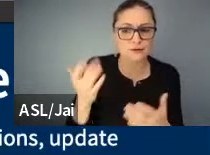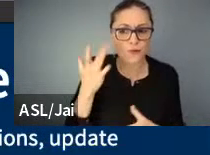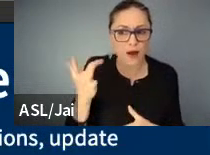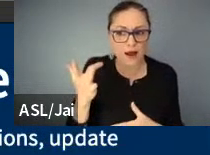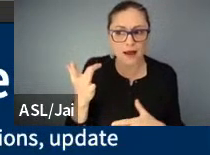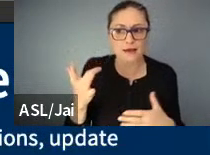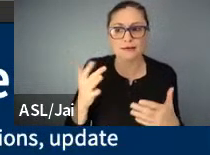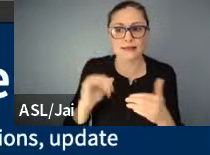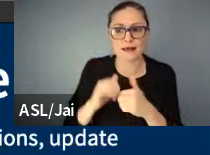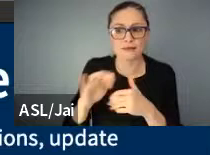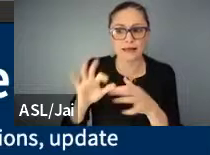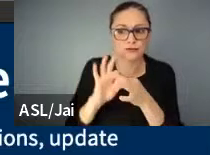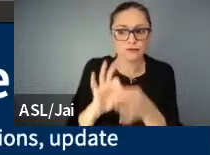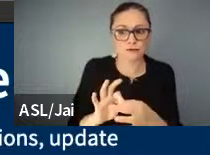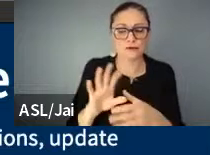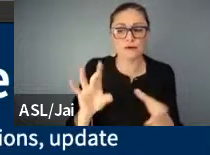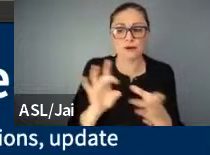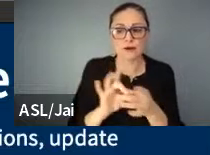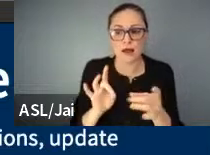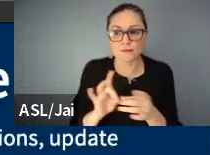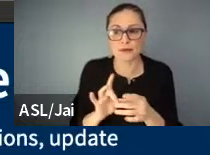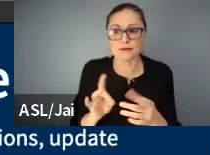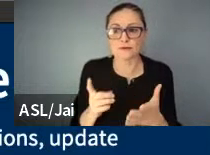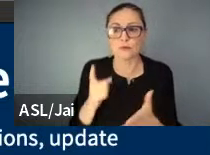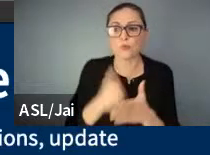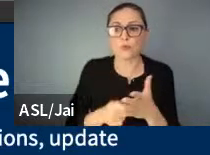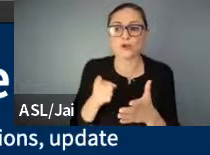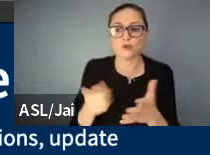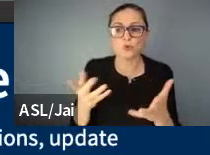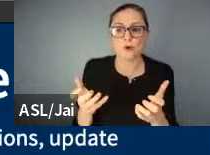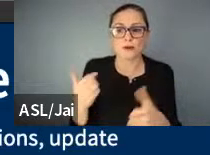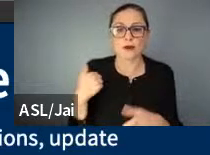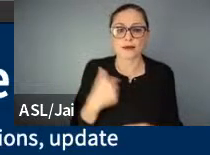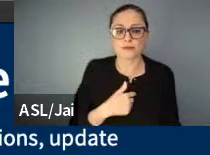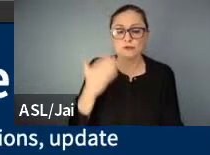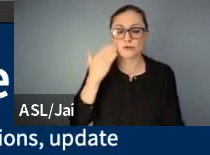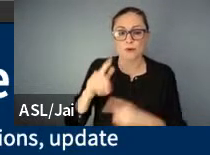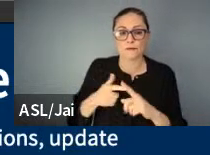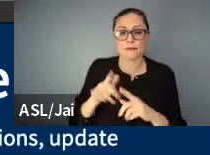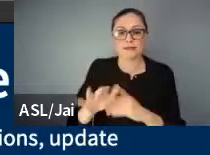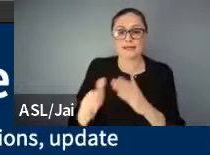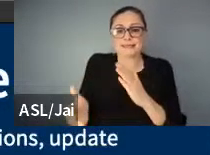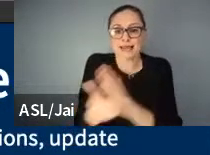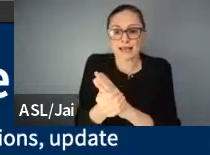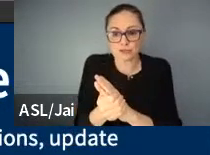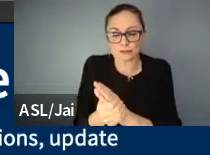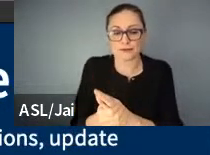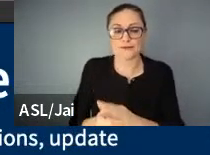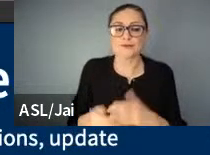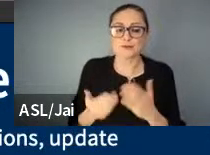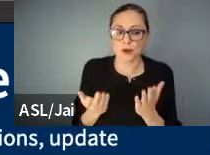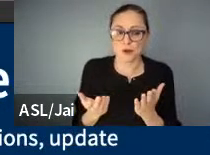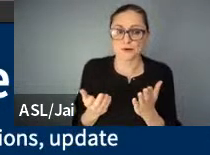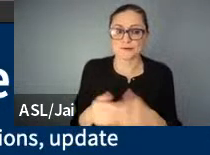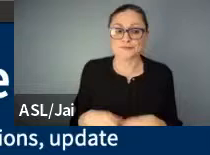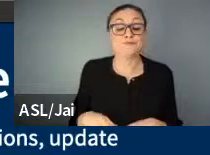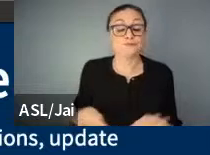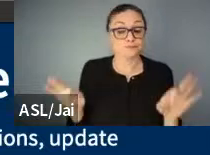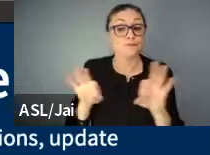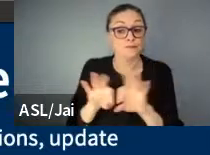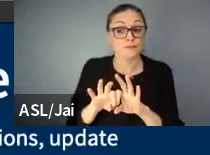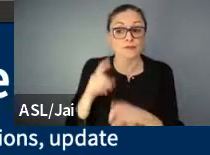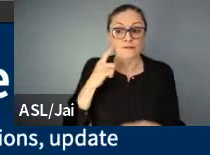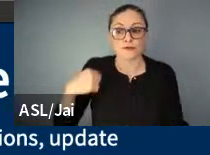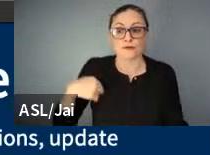how it relates to your comment, what you want us to know about the attachment that you're including. So it's really important for